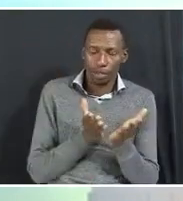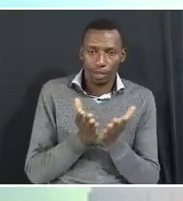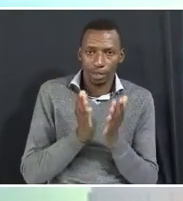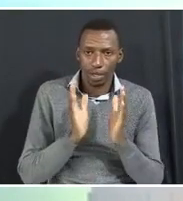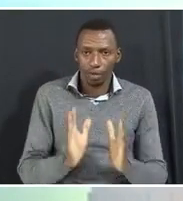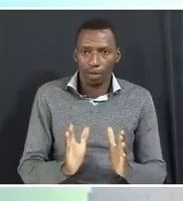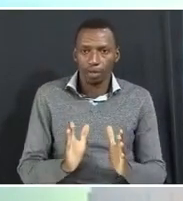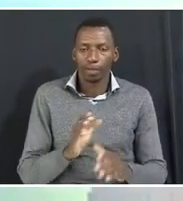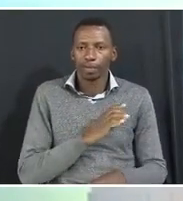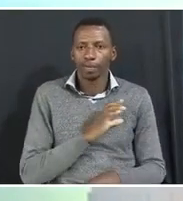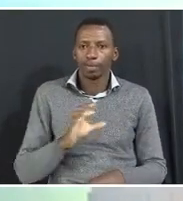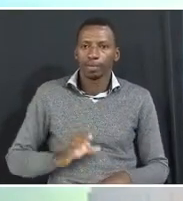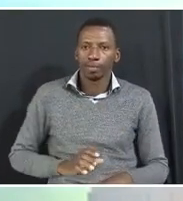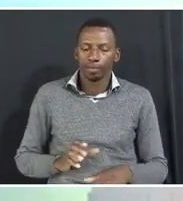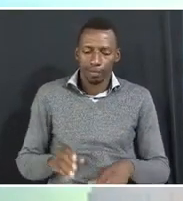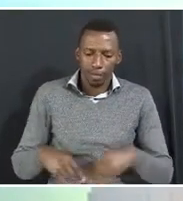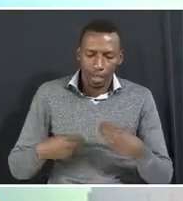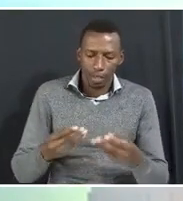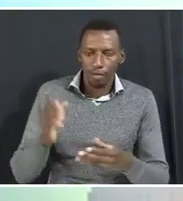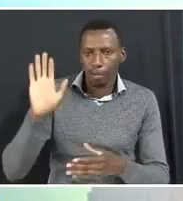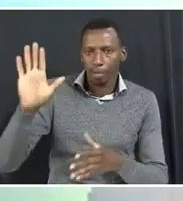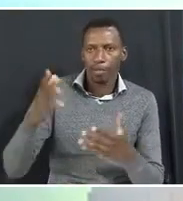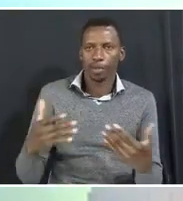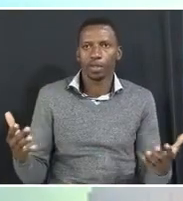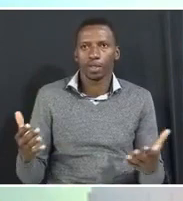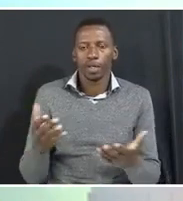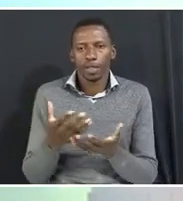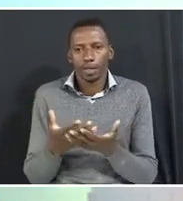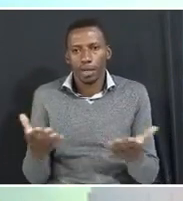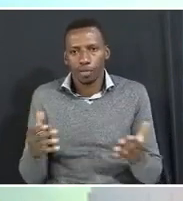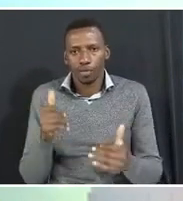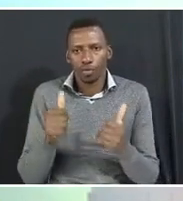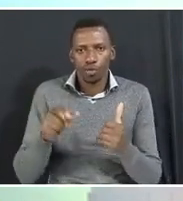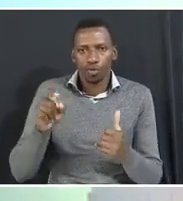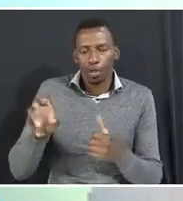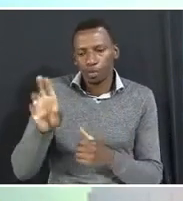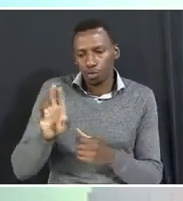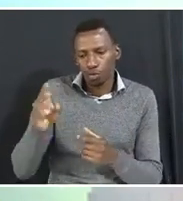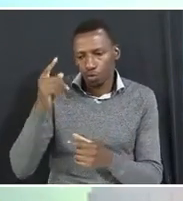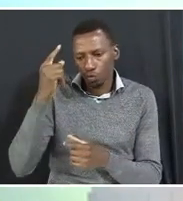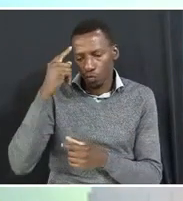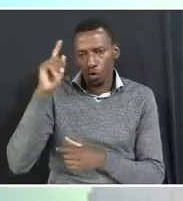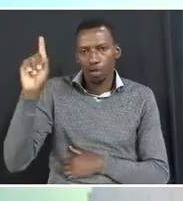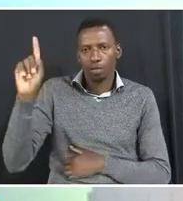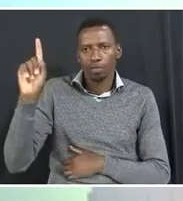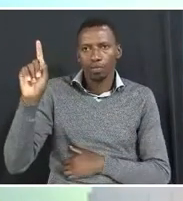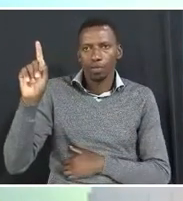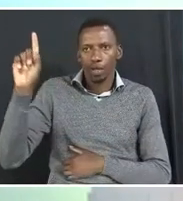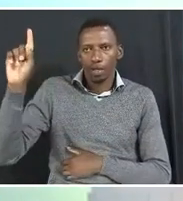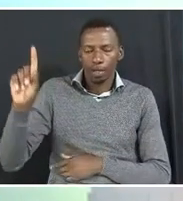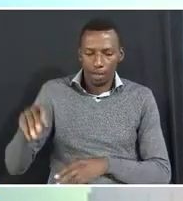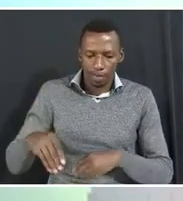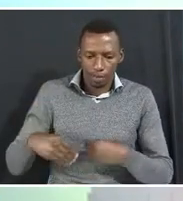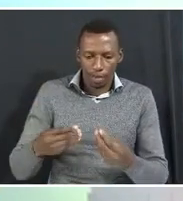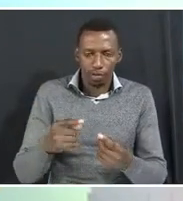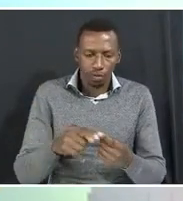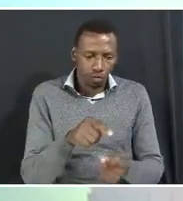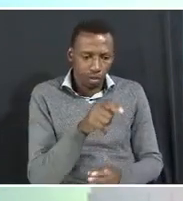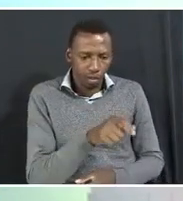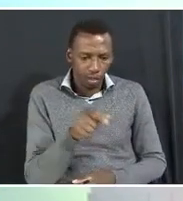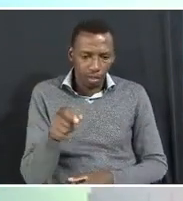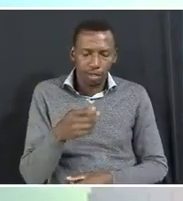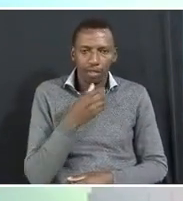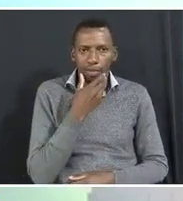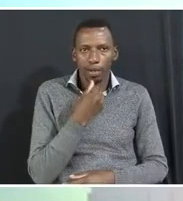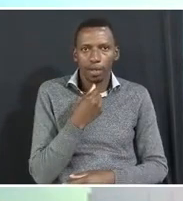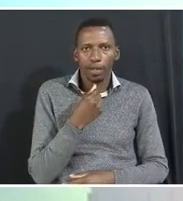Christ commits his goods, something to be put to use for him. He gives to every man his